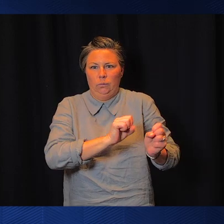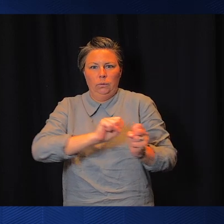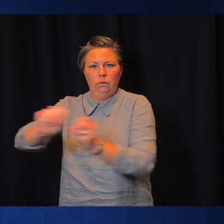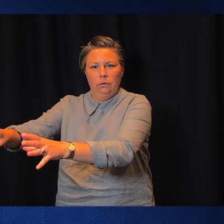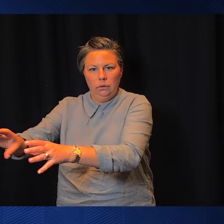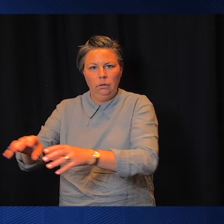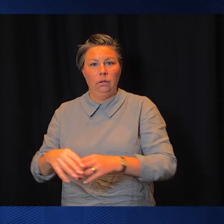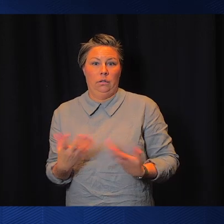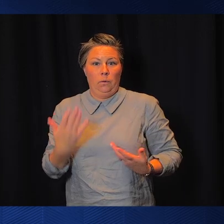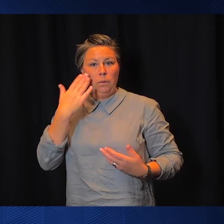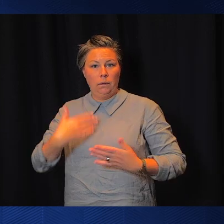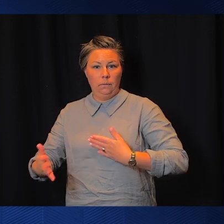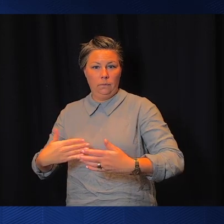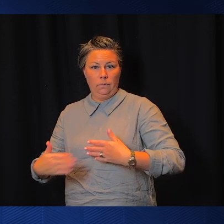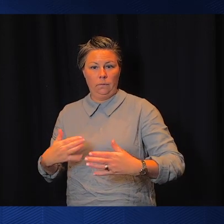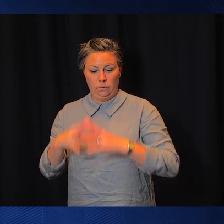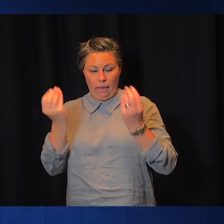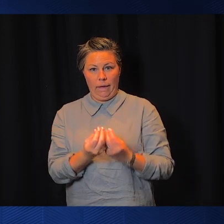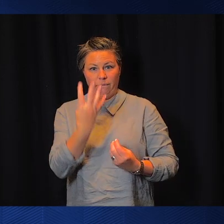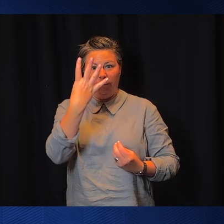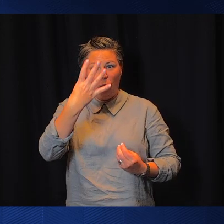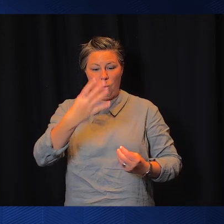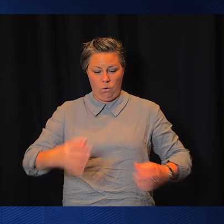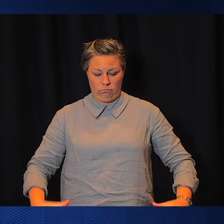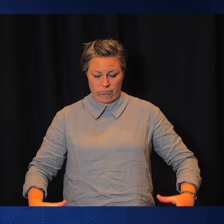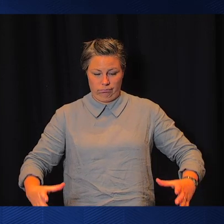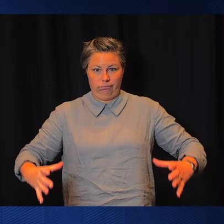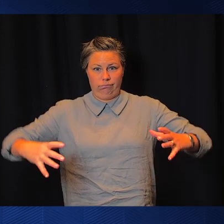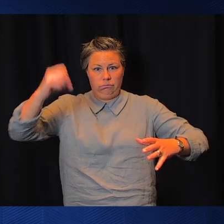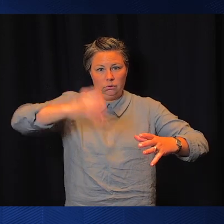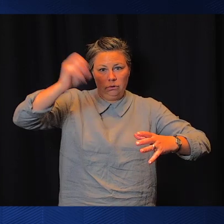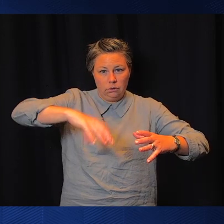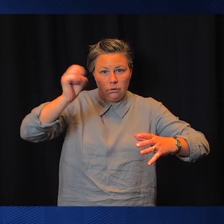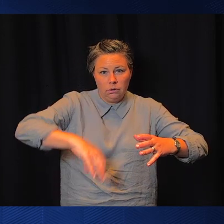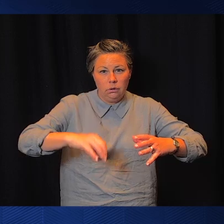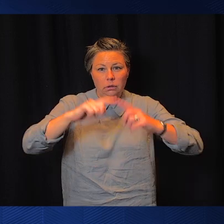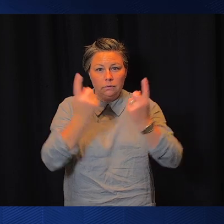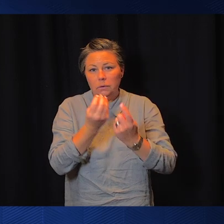fill the 4 drums. And then the